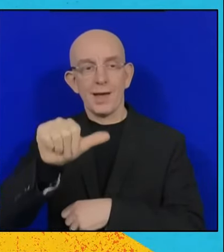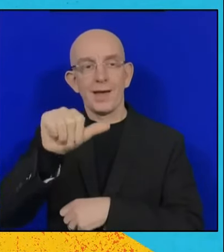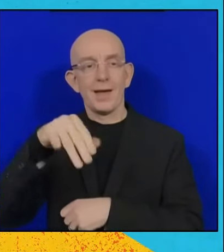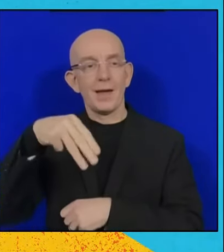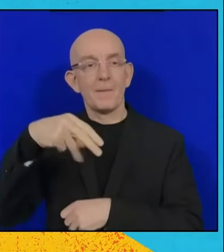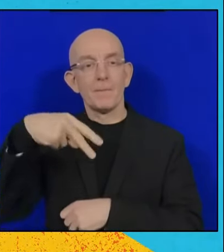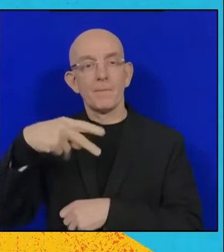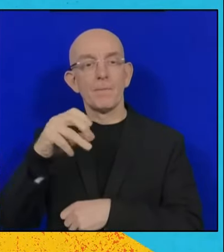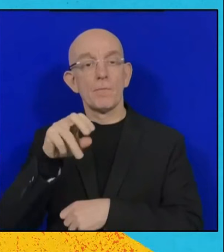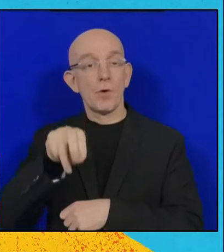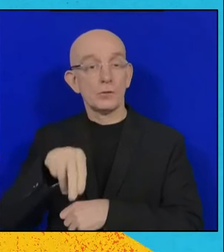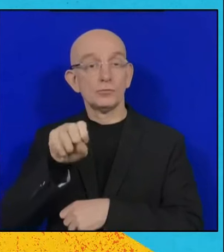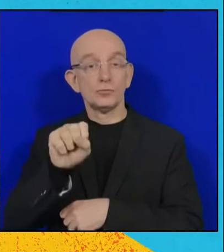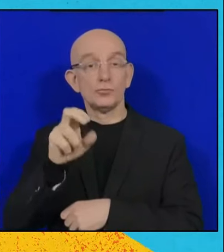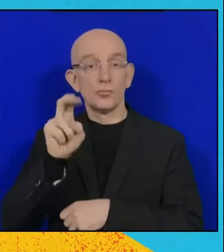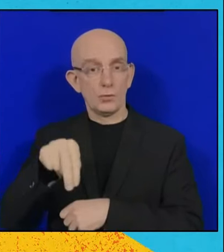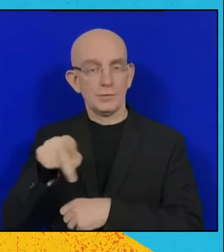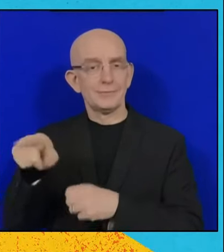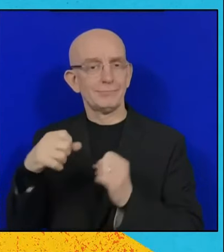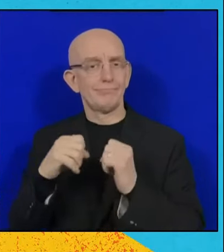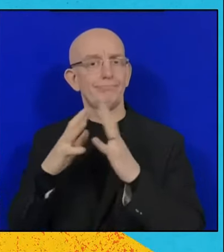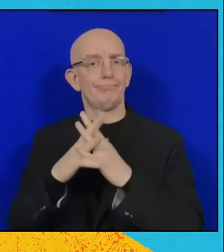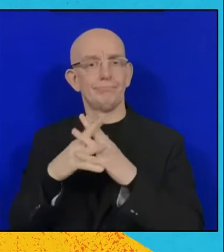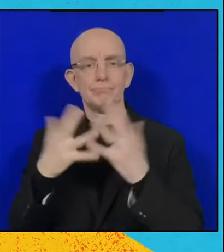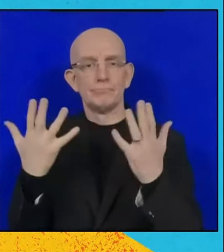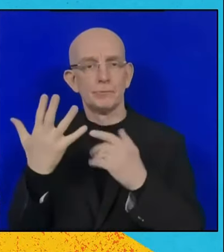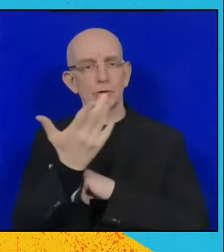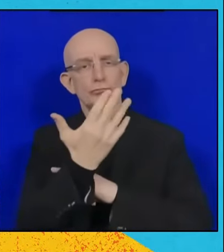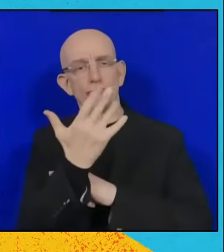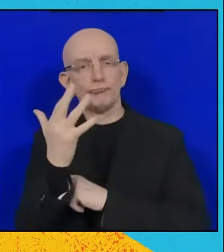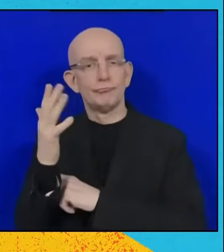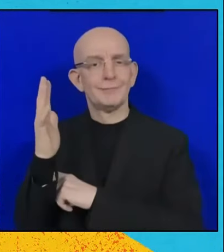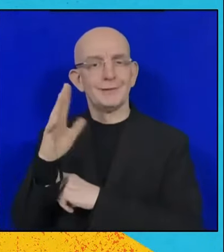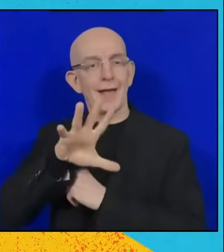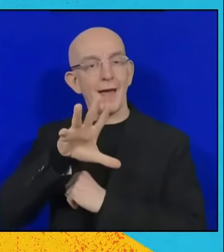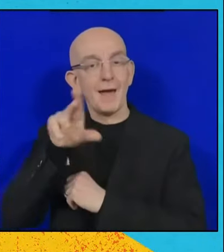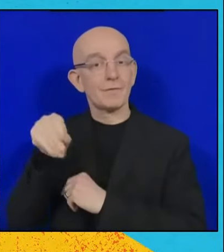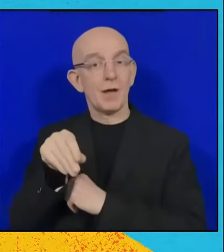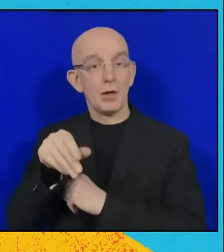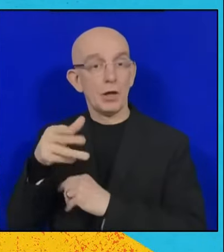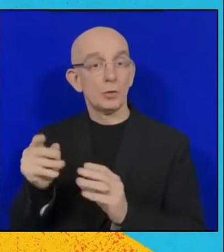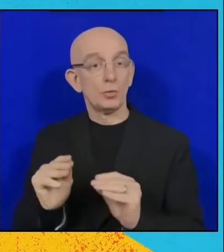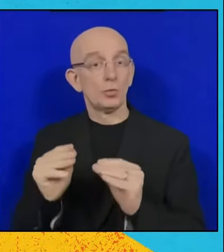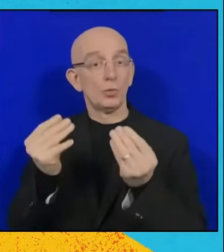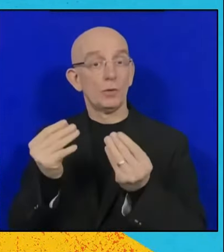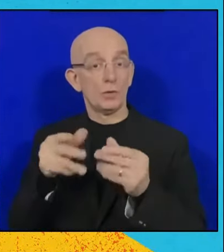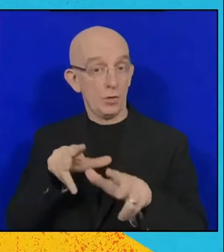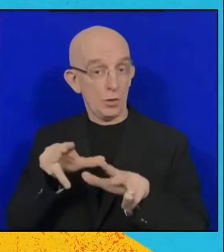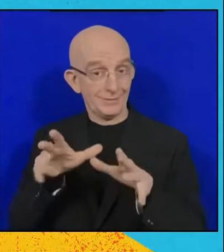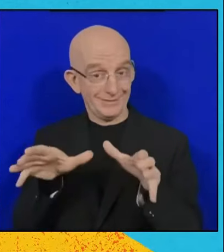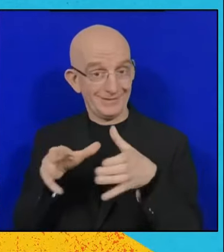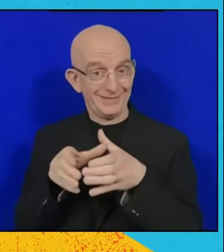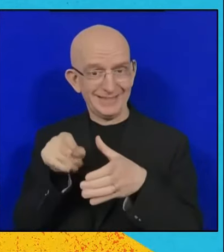first community-led zero waste program in West Africa, the Sustainable Community